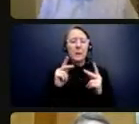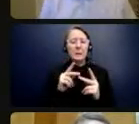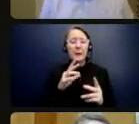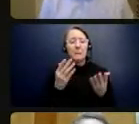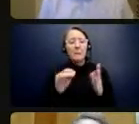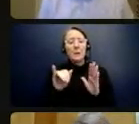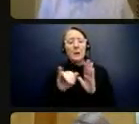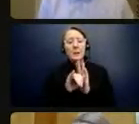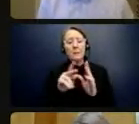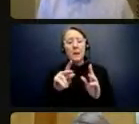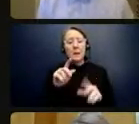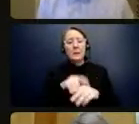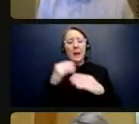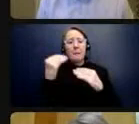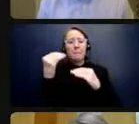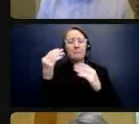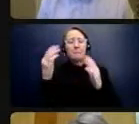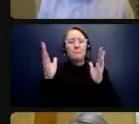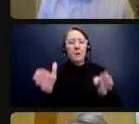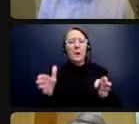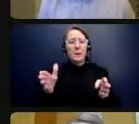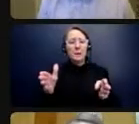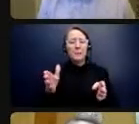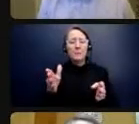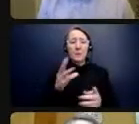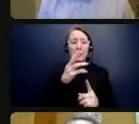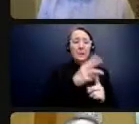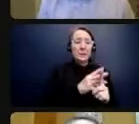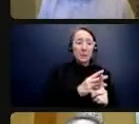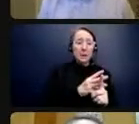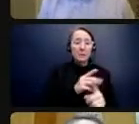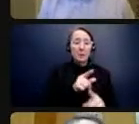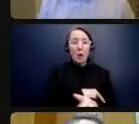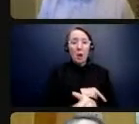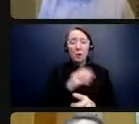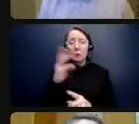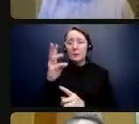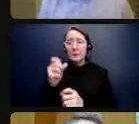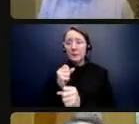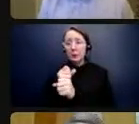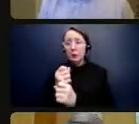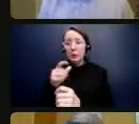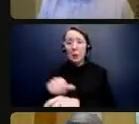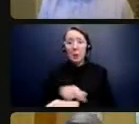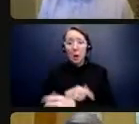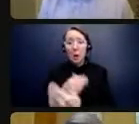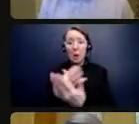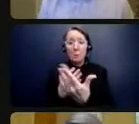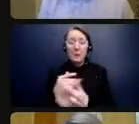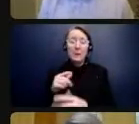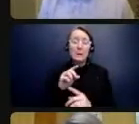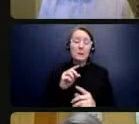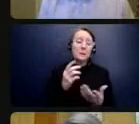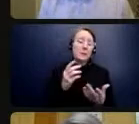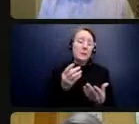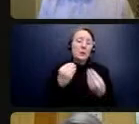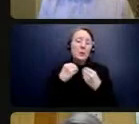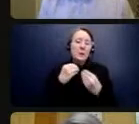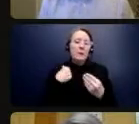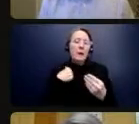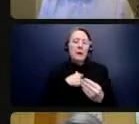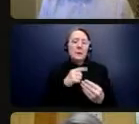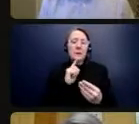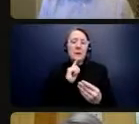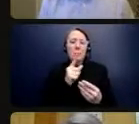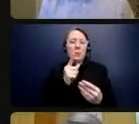choke point that is 6 months or 6 years in the waiting, but just something to give us a